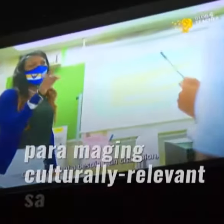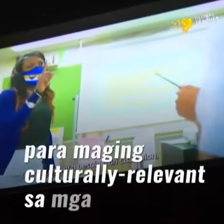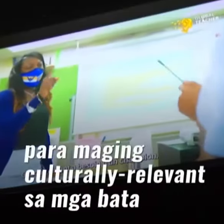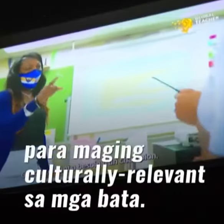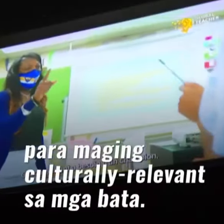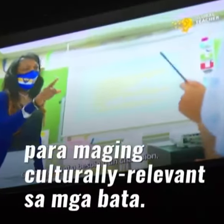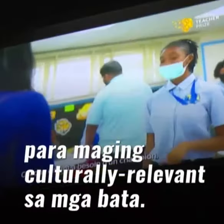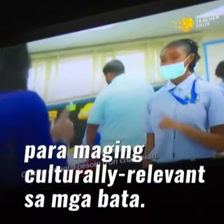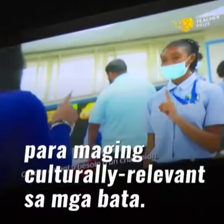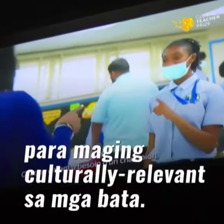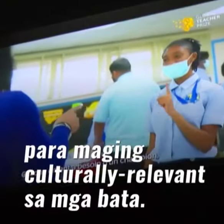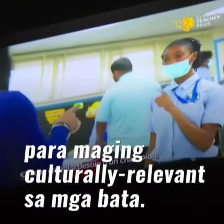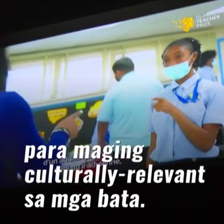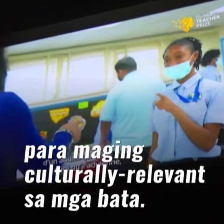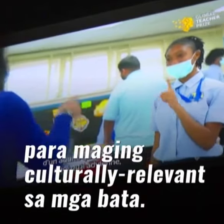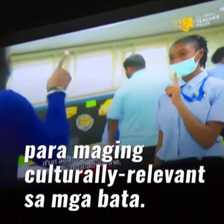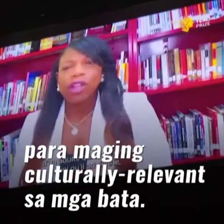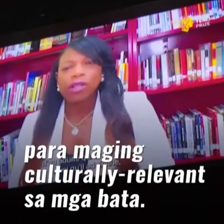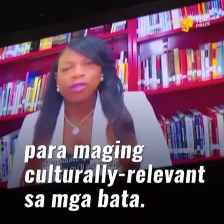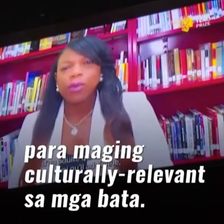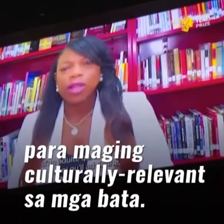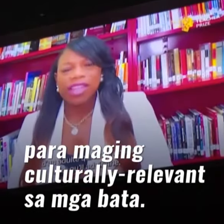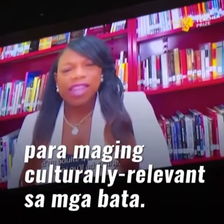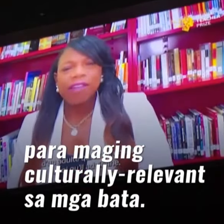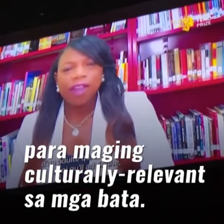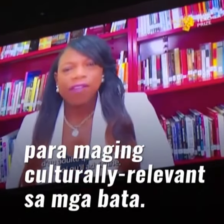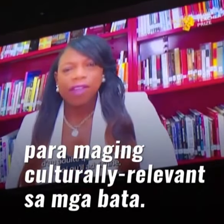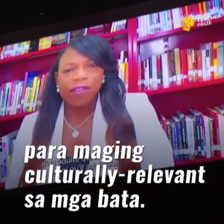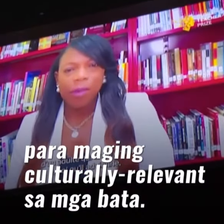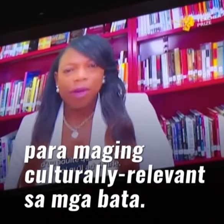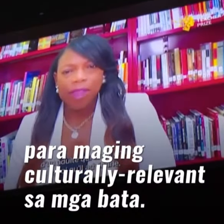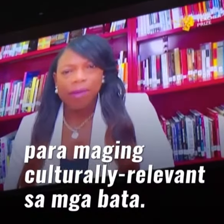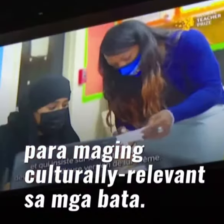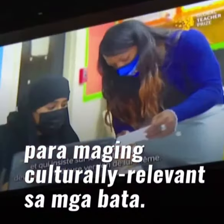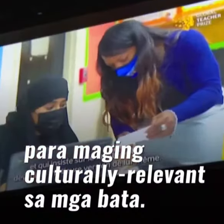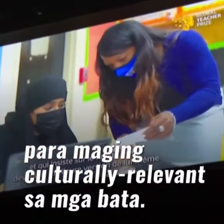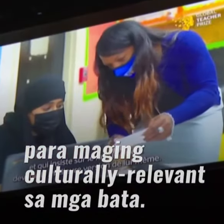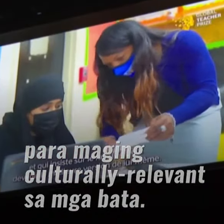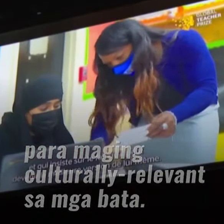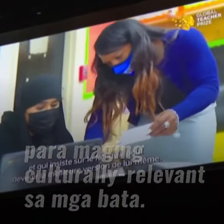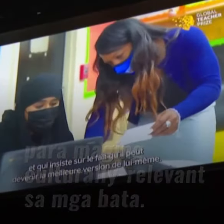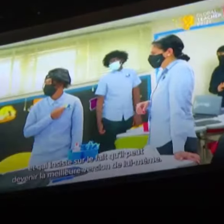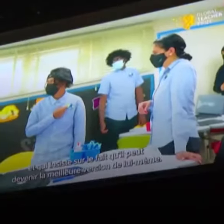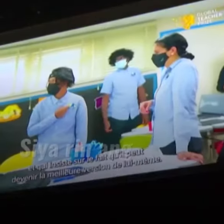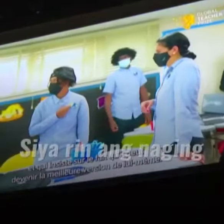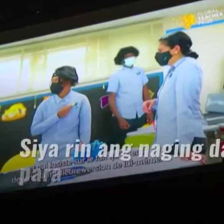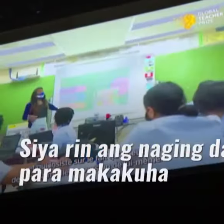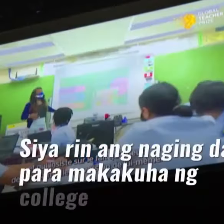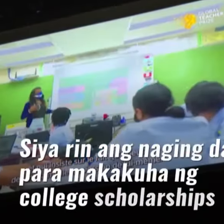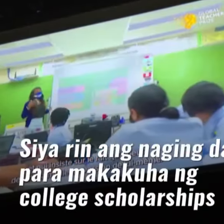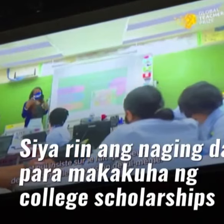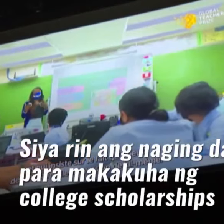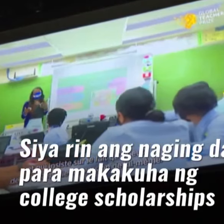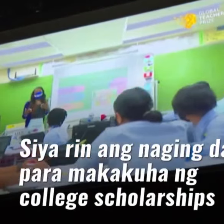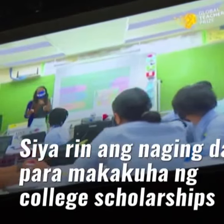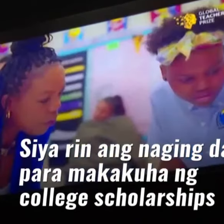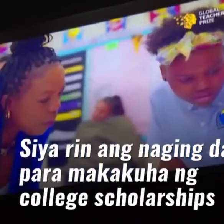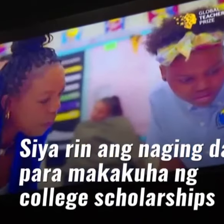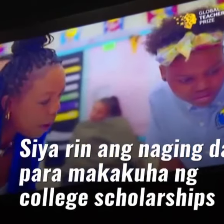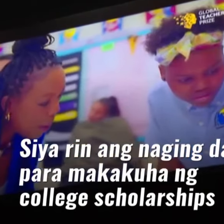Every child deserves a champion, an adult who will never ever give up on them, who insists that they become the best they can possibly